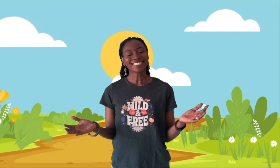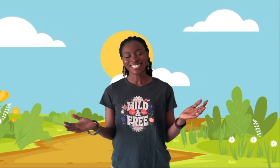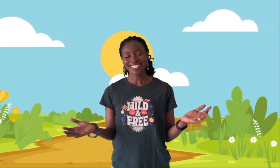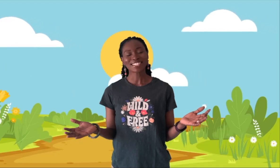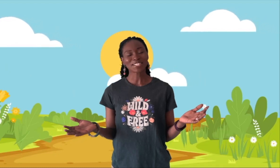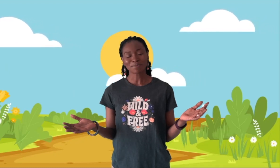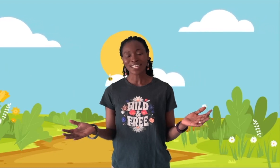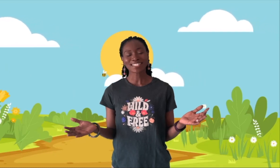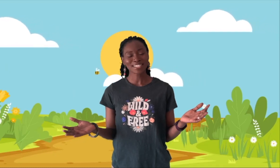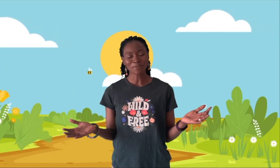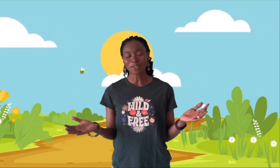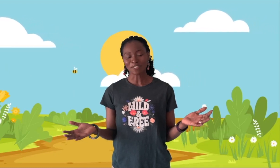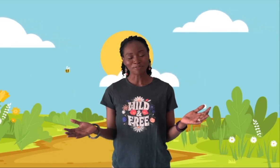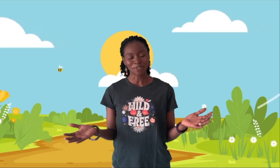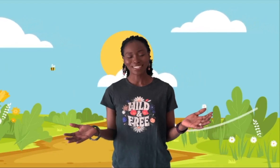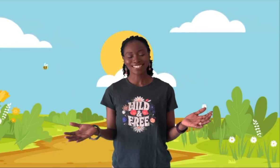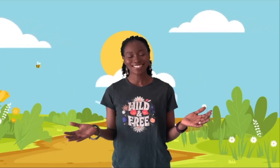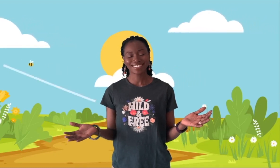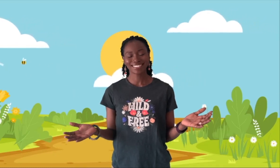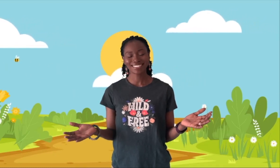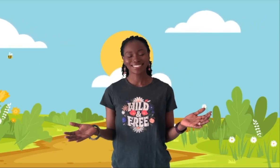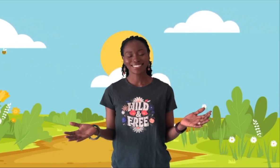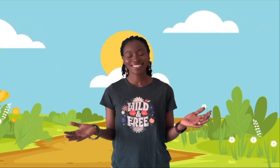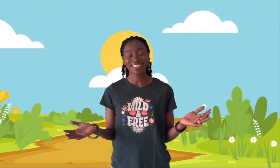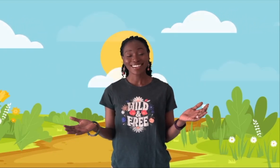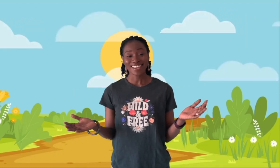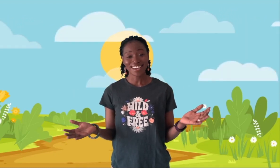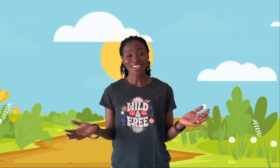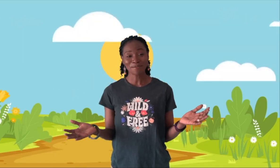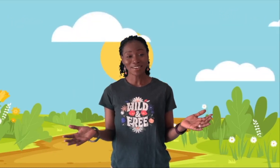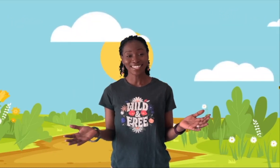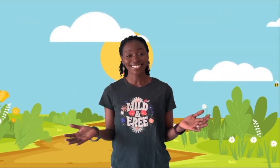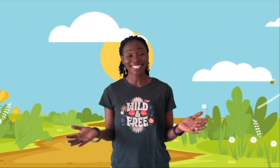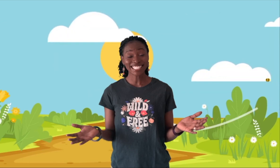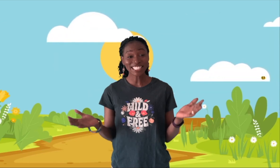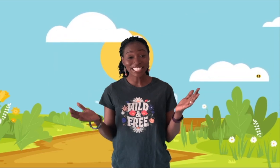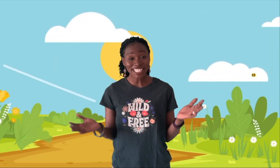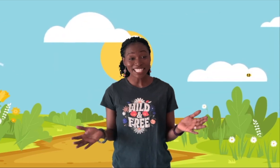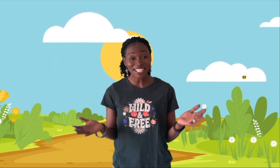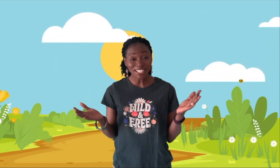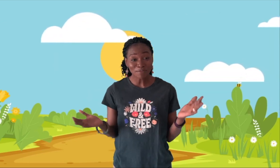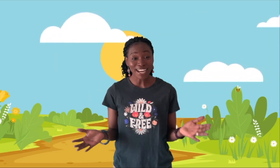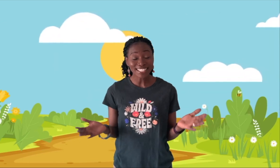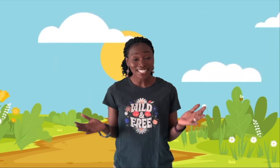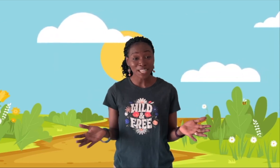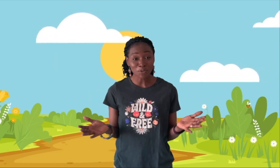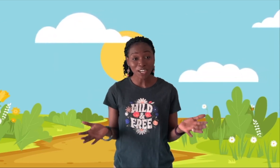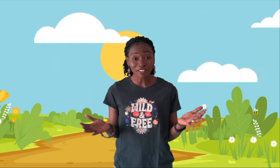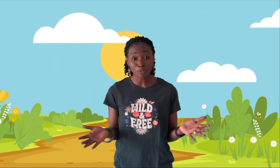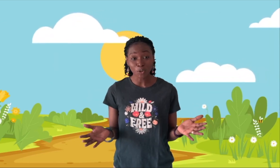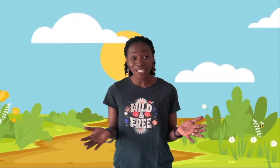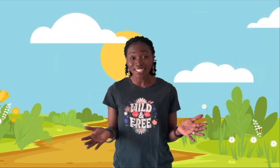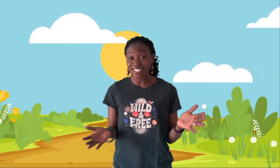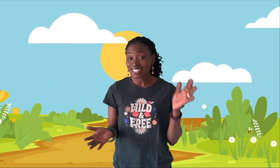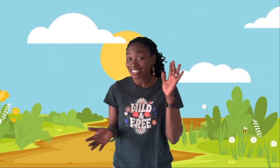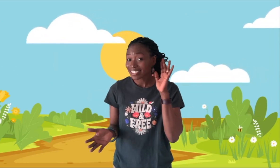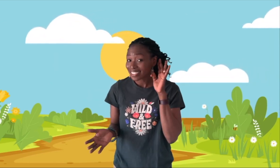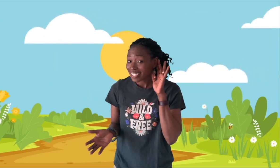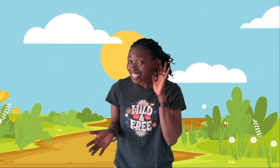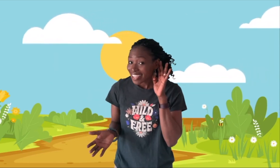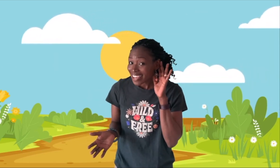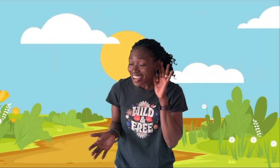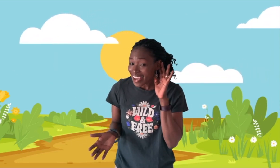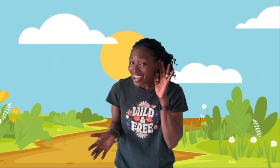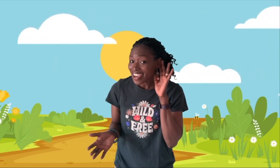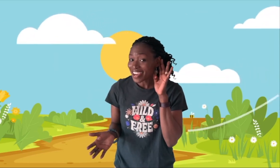In the Jesus' mighty name we have prayed. Amen. In Jesus' mighty name we have prayed.